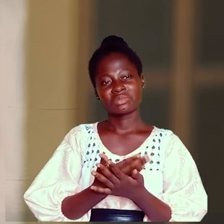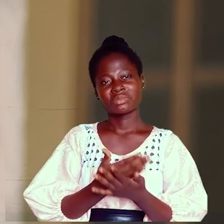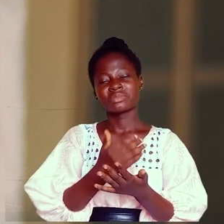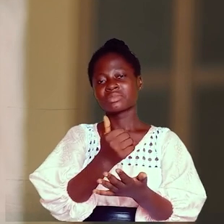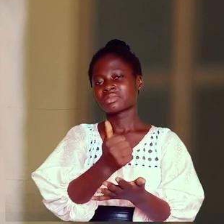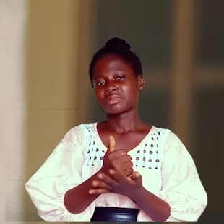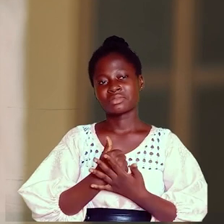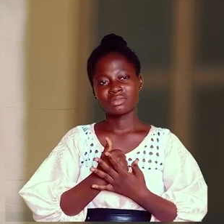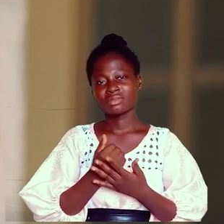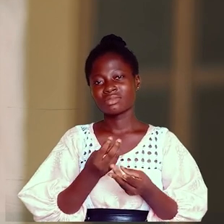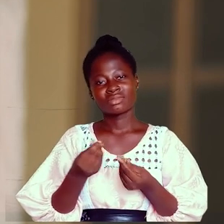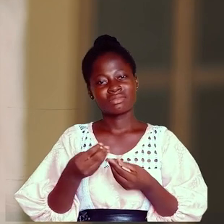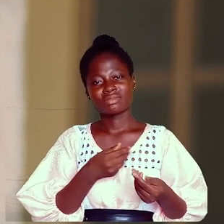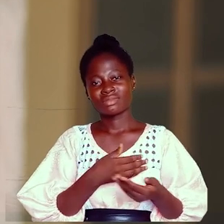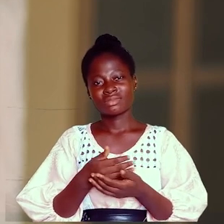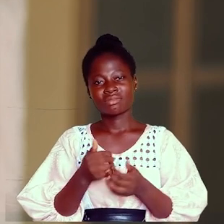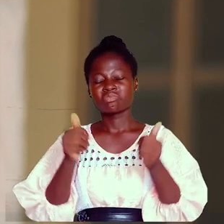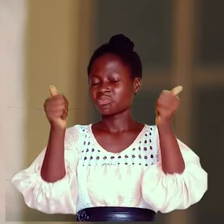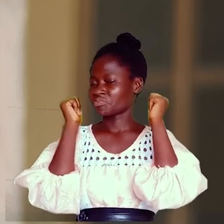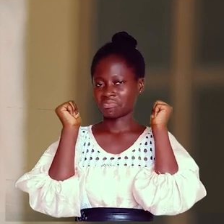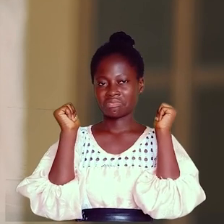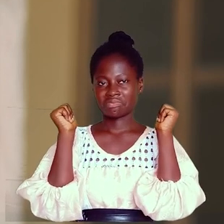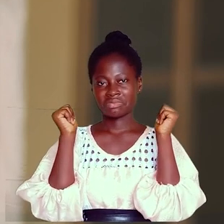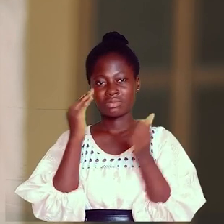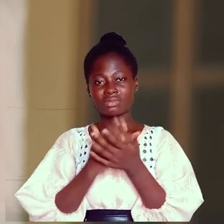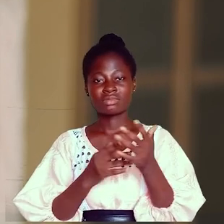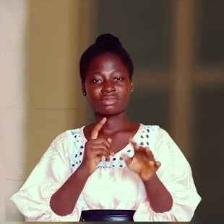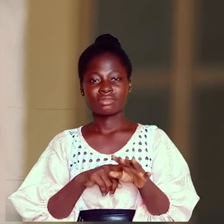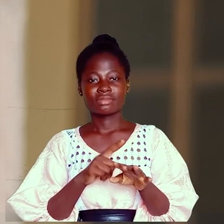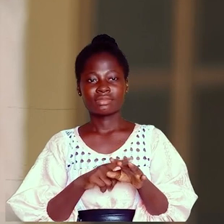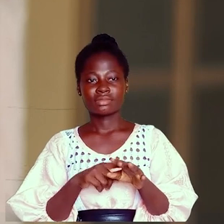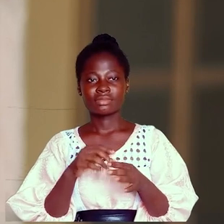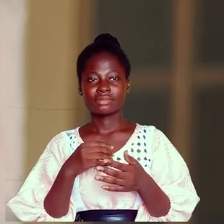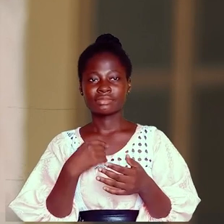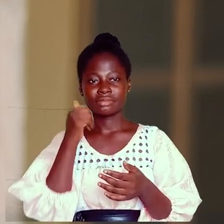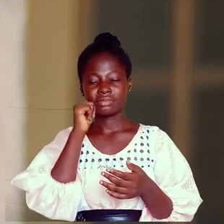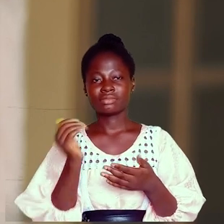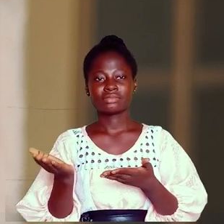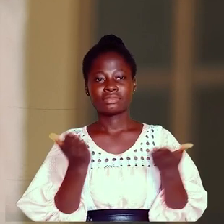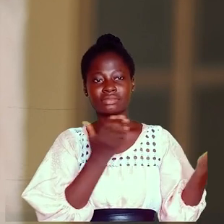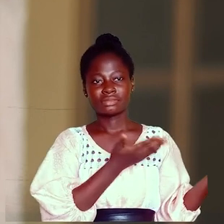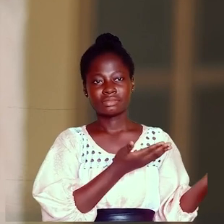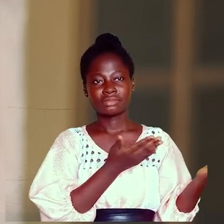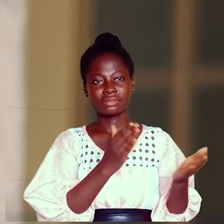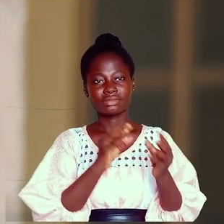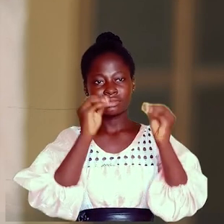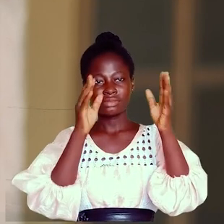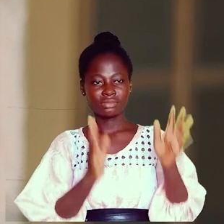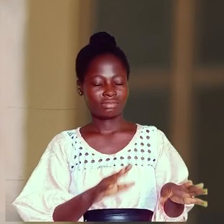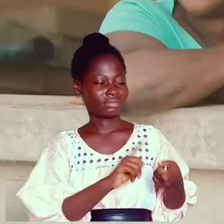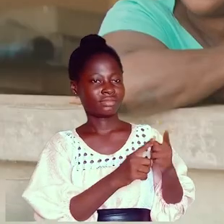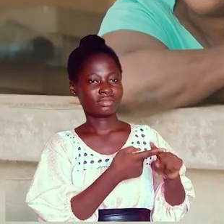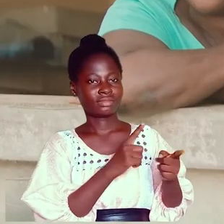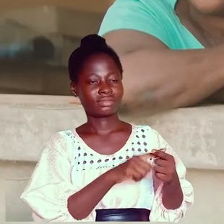with him to just feed the baby for me. He will not do it. Sometimes I have to send the girl to the school so that my